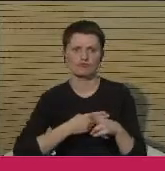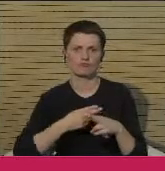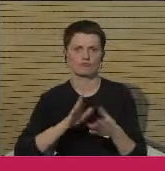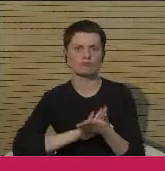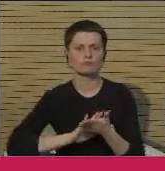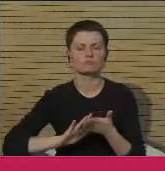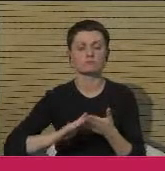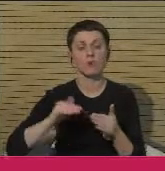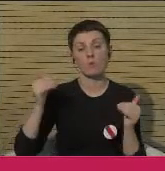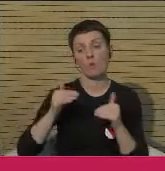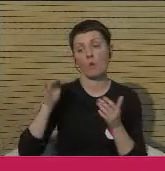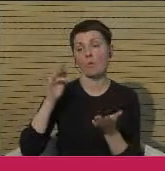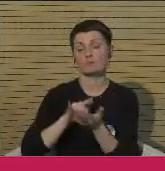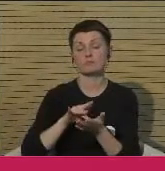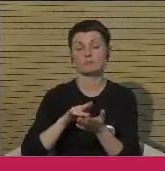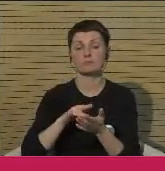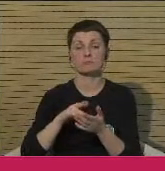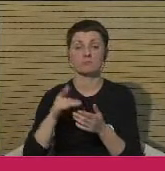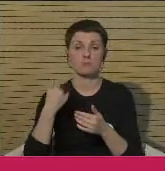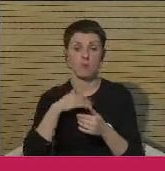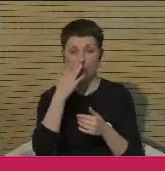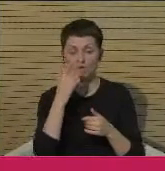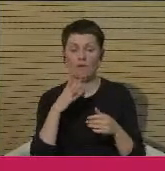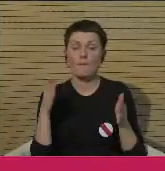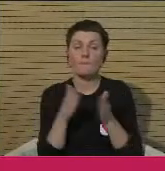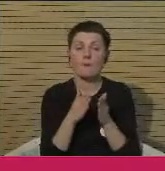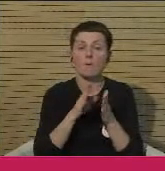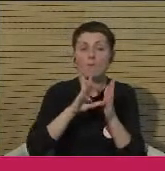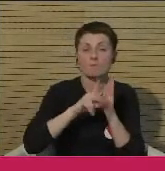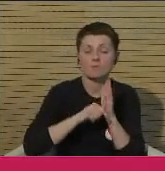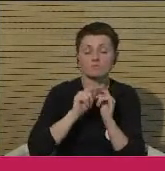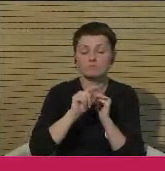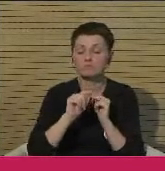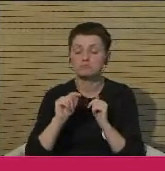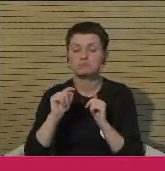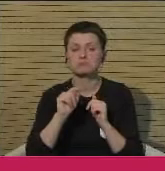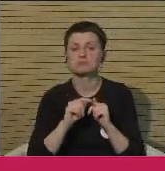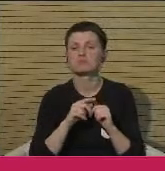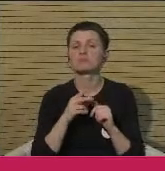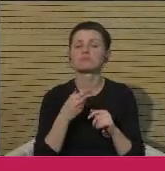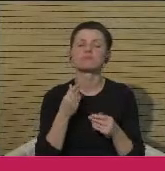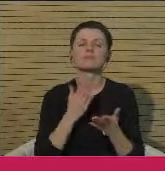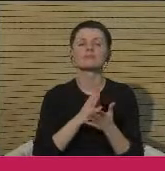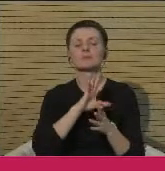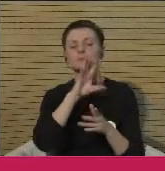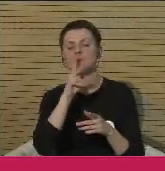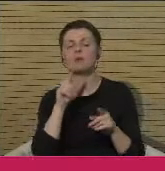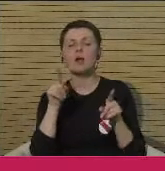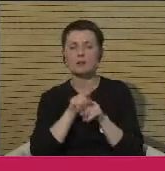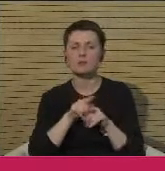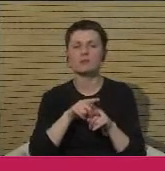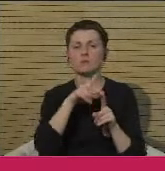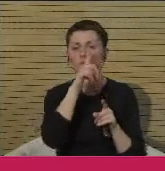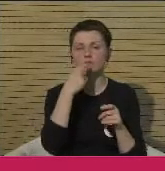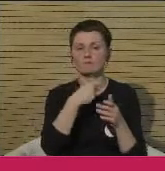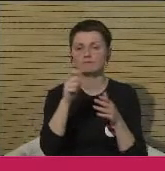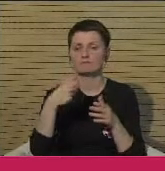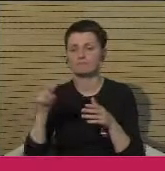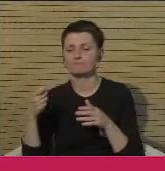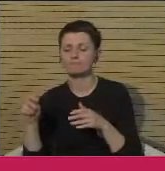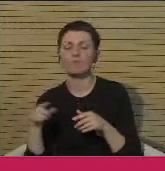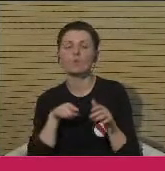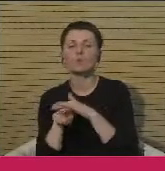And I think maybe still there are places in Belarus, in villages or towns, that are very